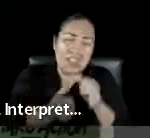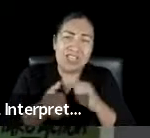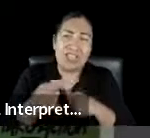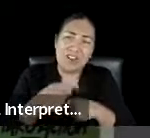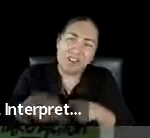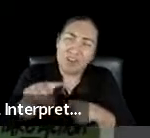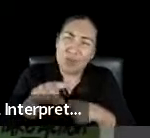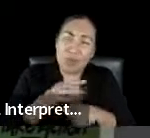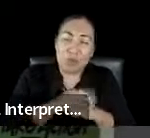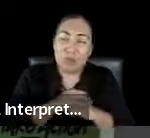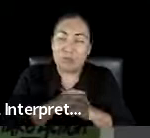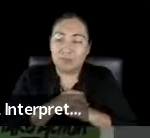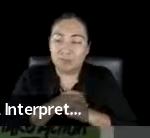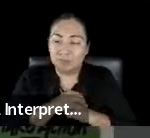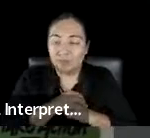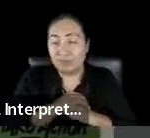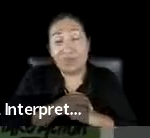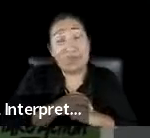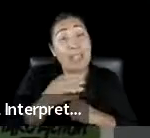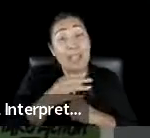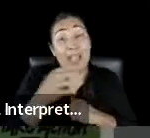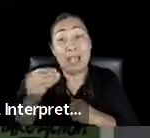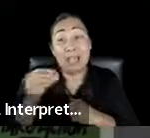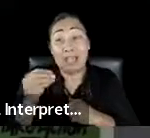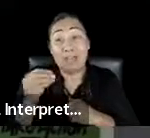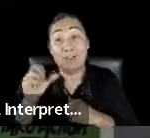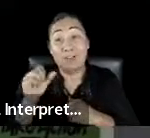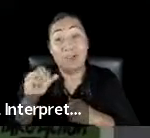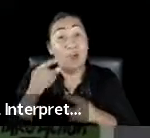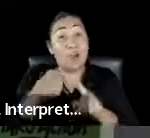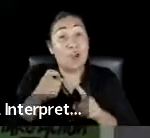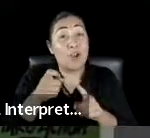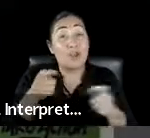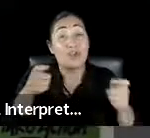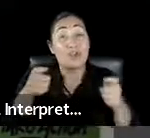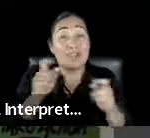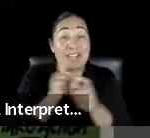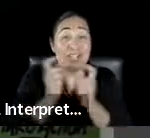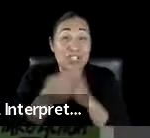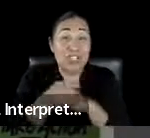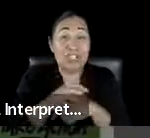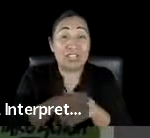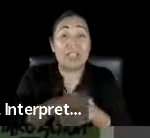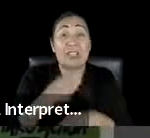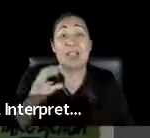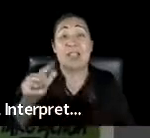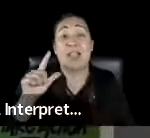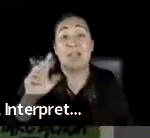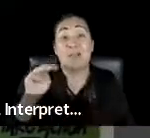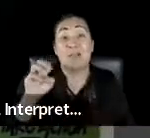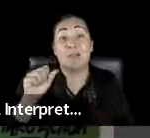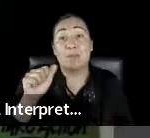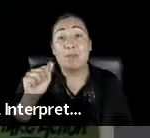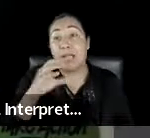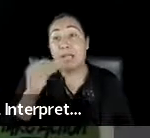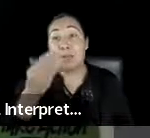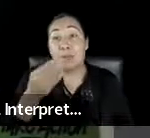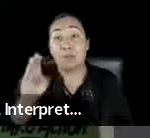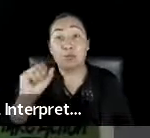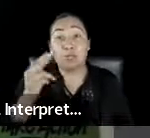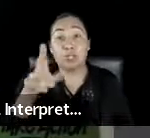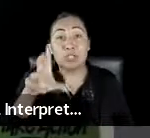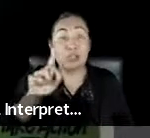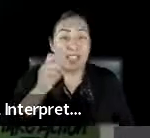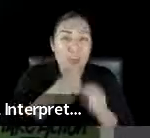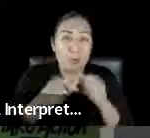you. And on that note, from Directing Change, from CalMesa, from Blue Shield, from everyone involved in this